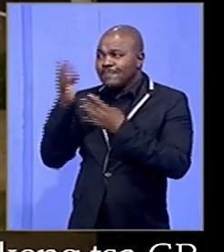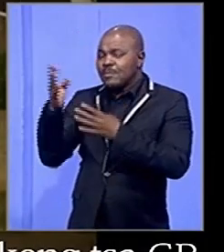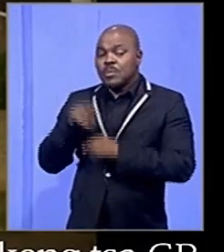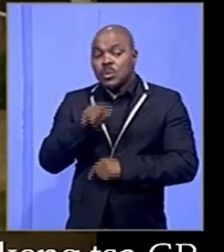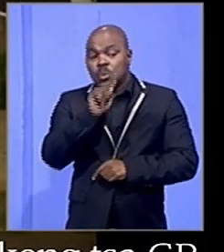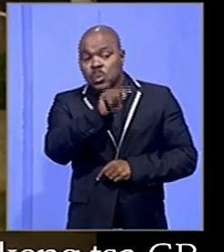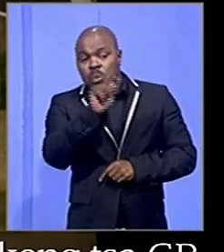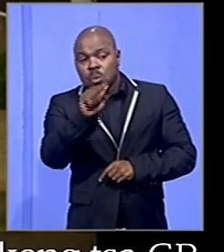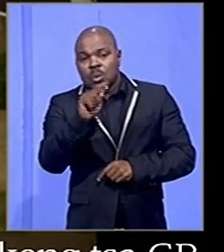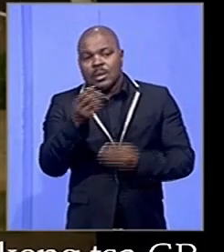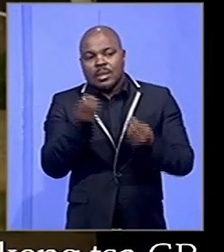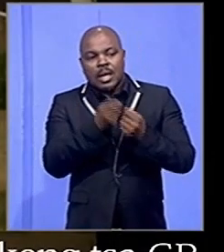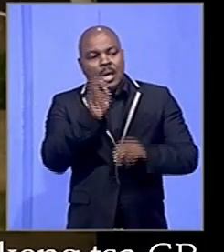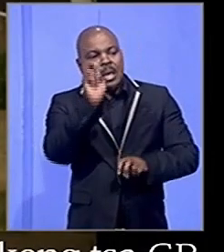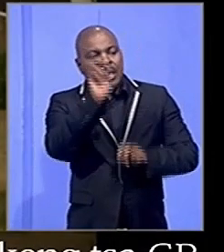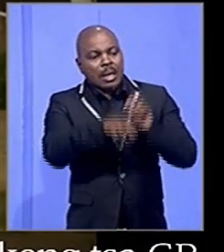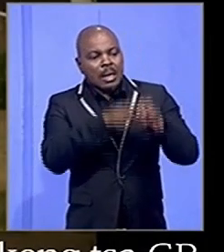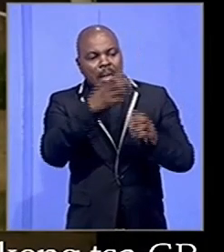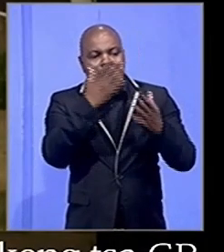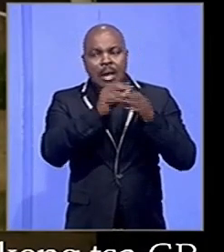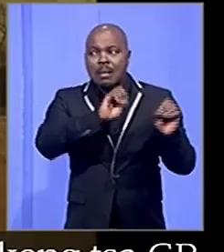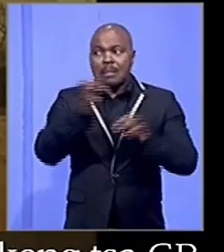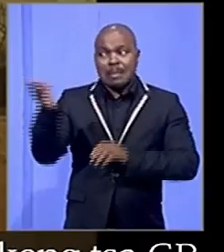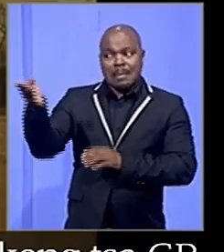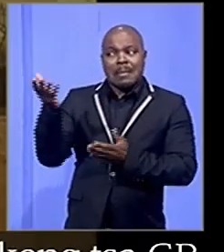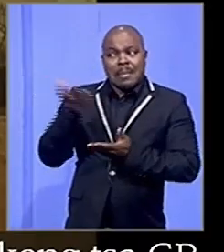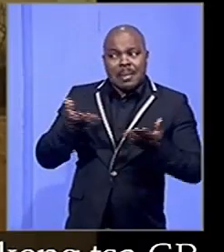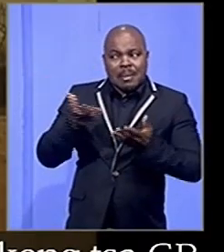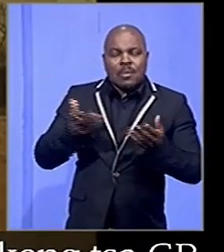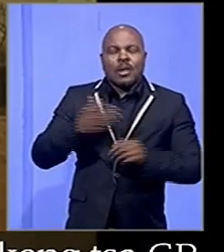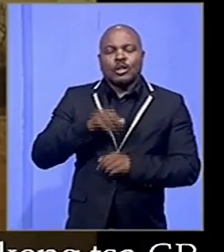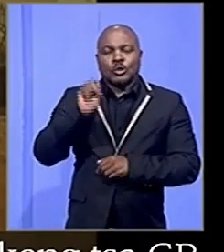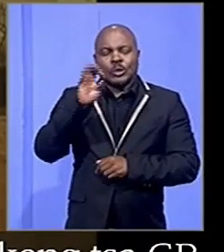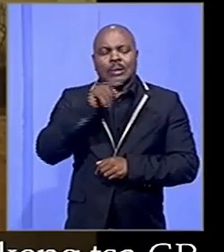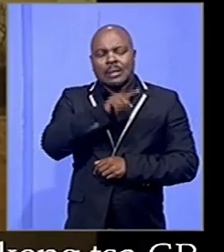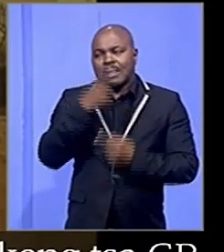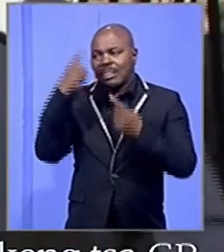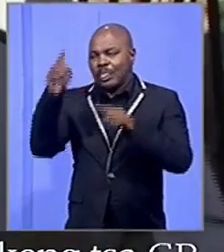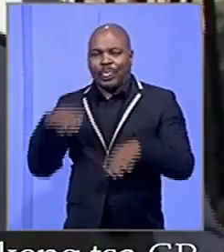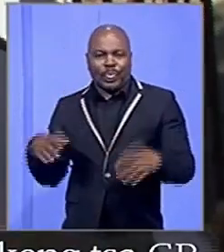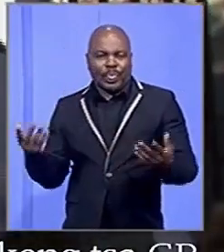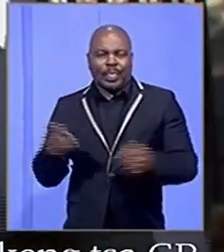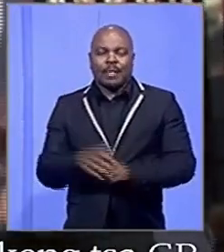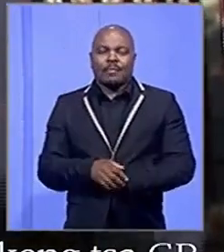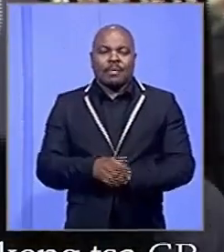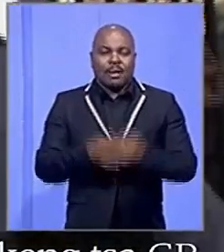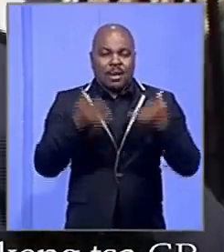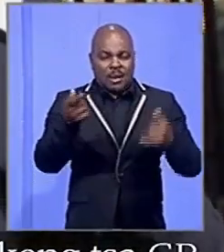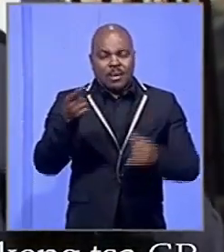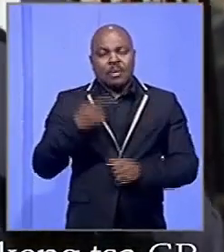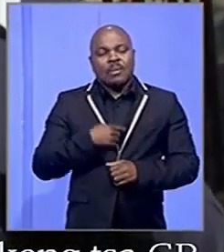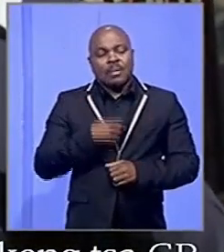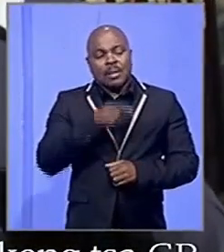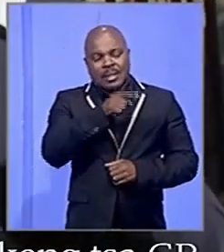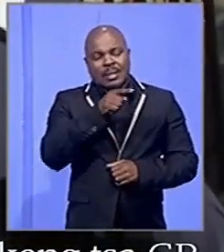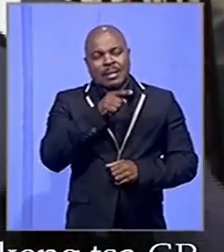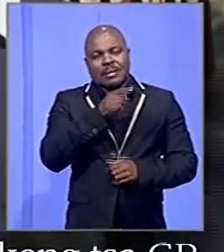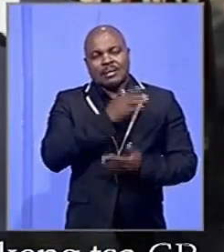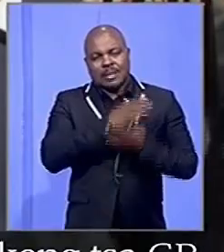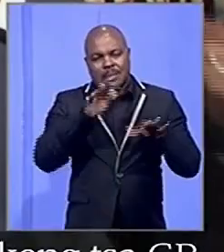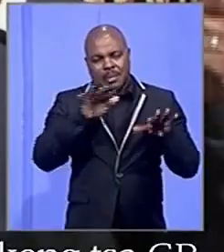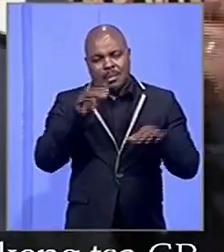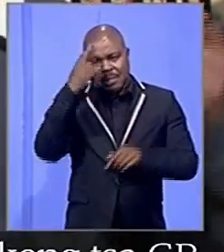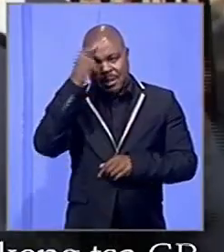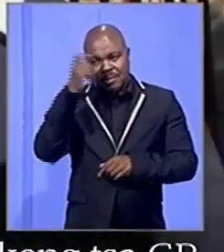mafelo a thotho e utsitsweng e ka tswa e leng gona kwa Soshanguve. Jaanong ba belaela gore go mongwe yo lomang